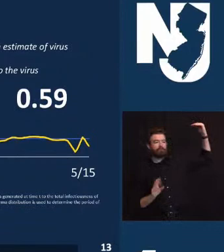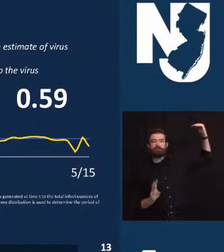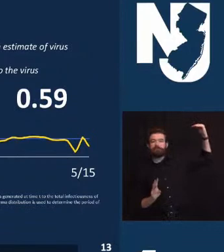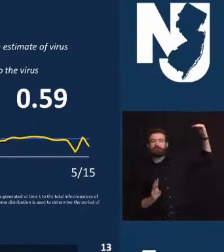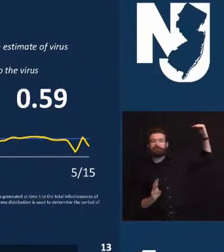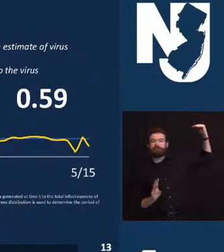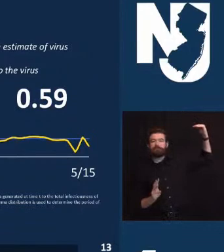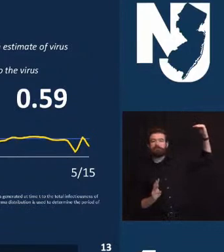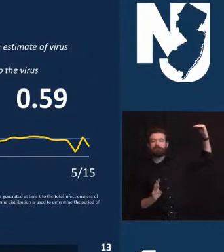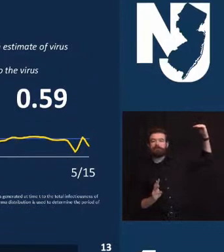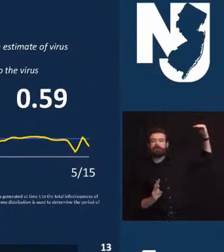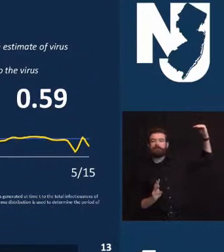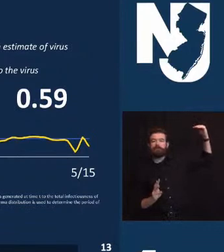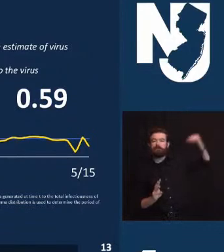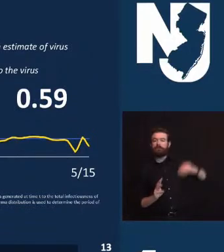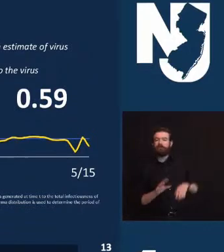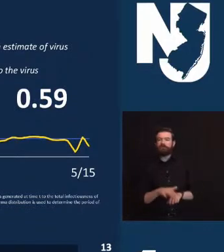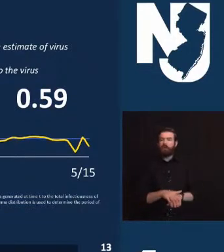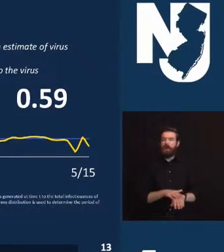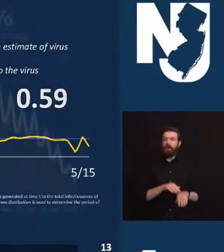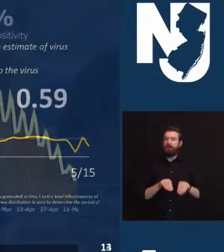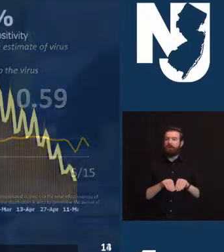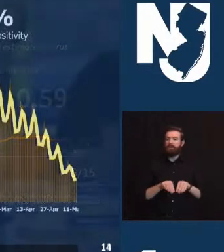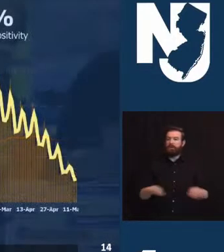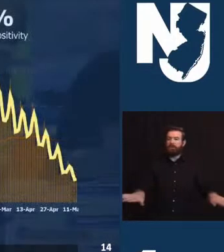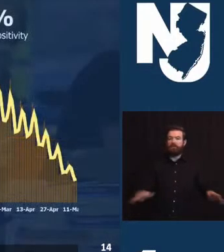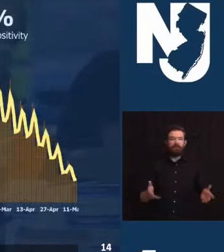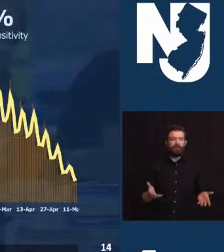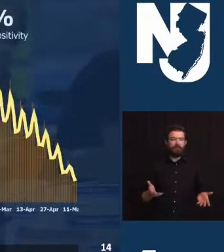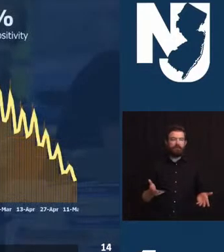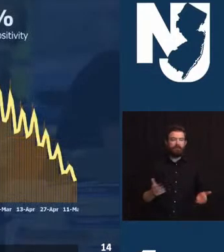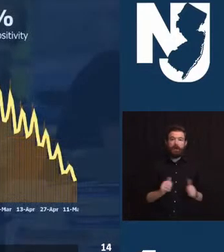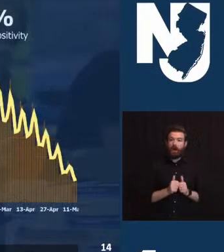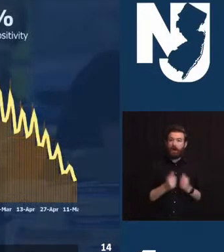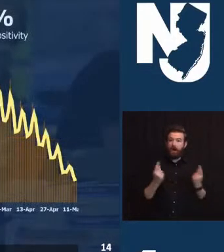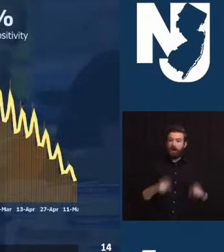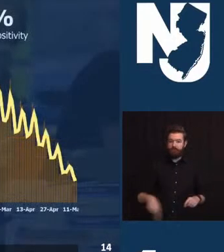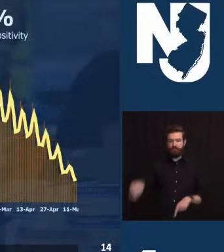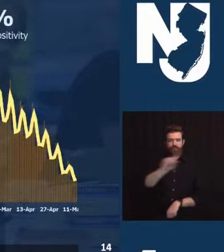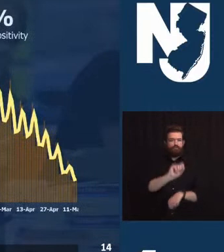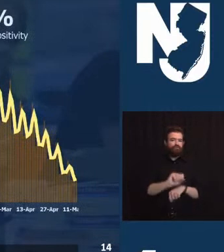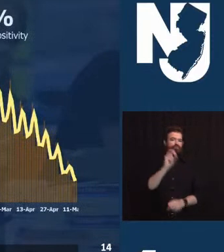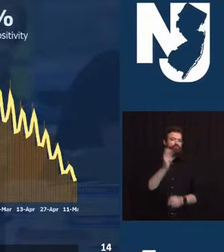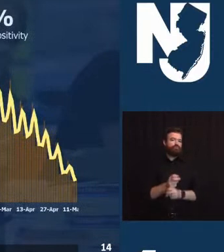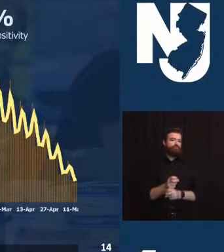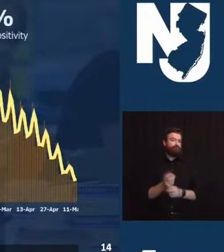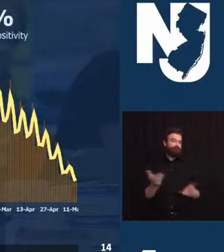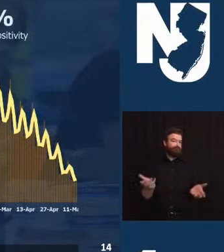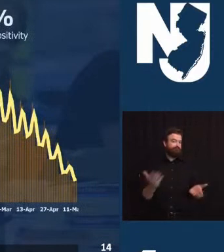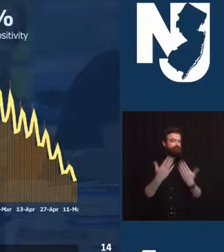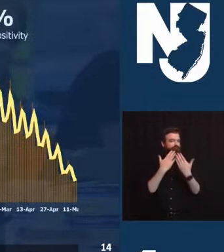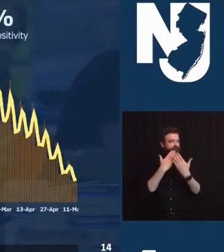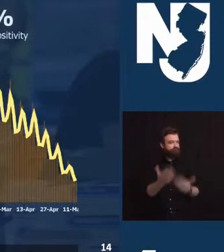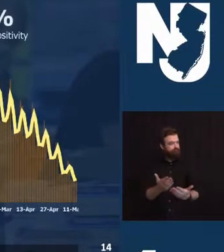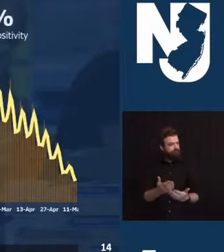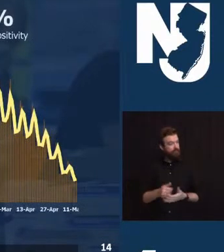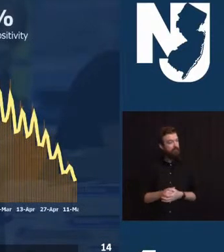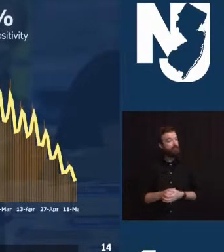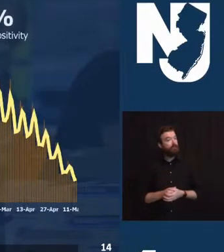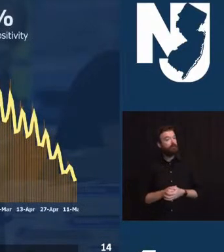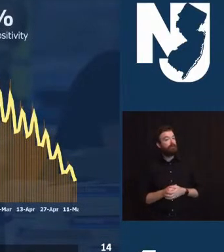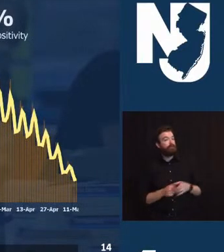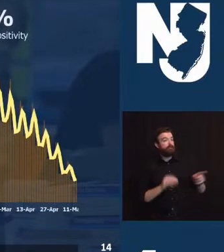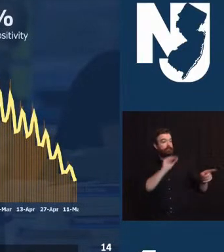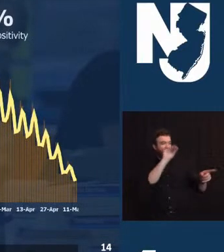together. The positivity rate for the 33,479 PCR tests recorded last Thursday,